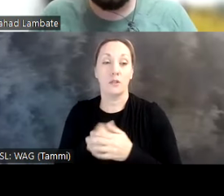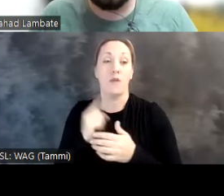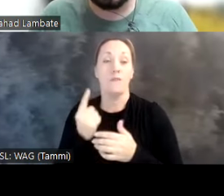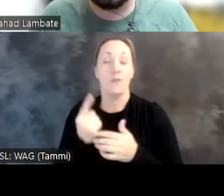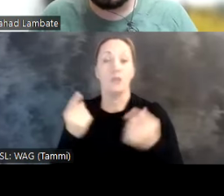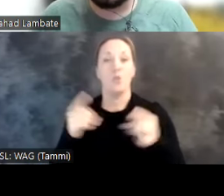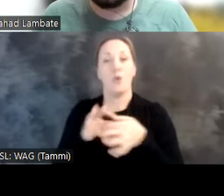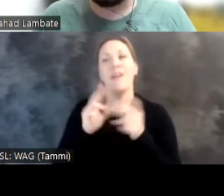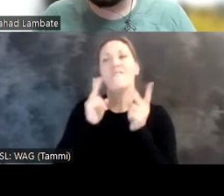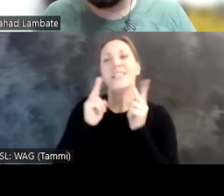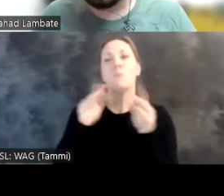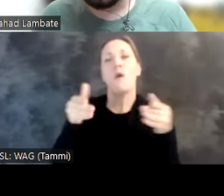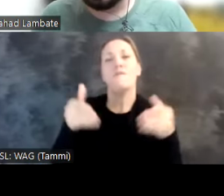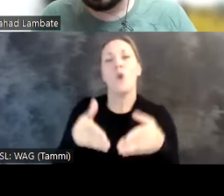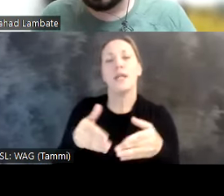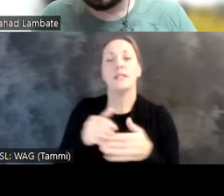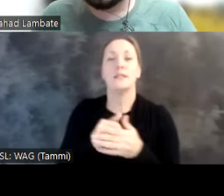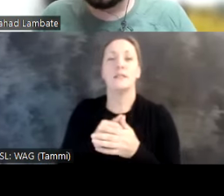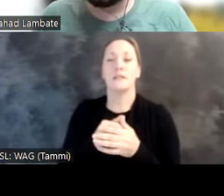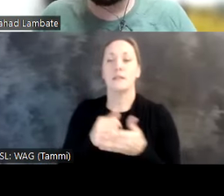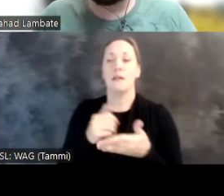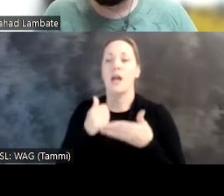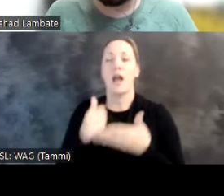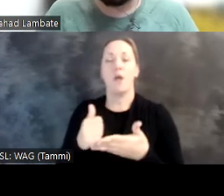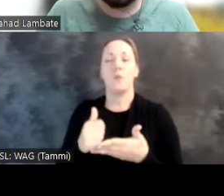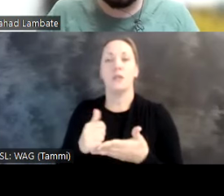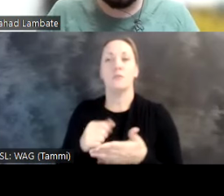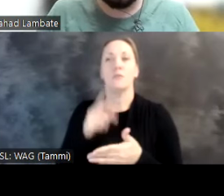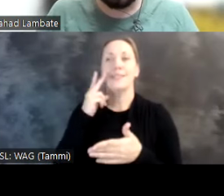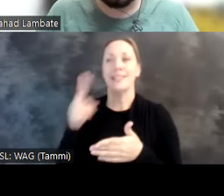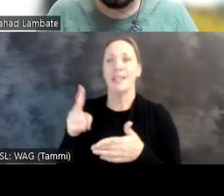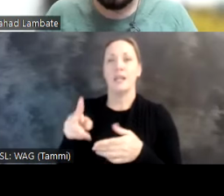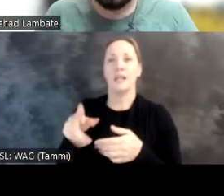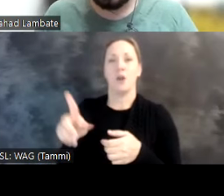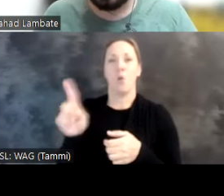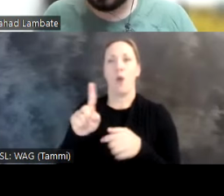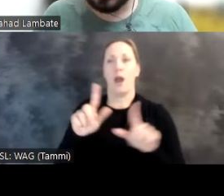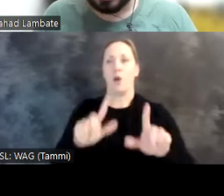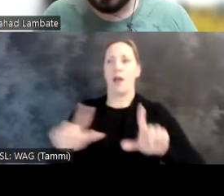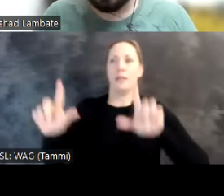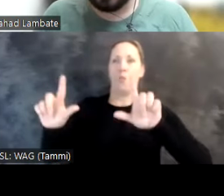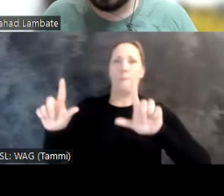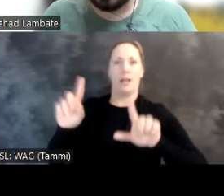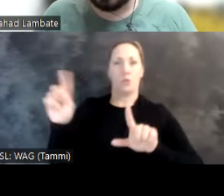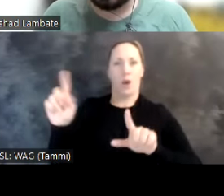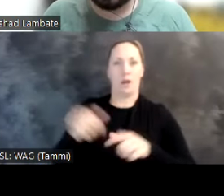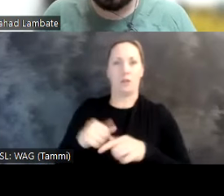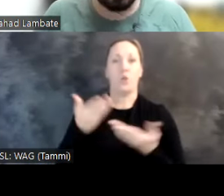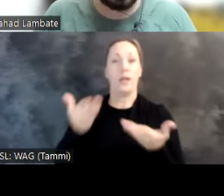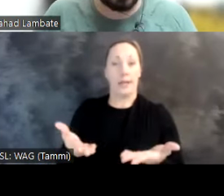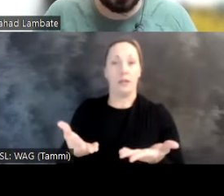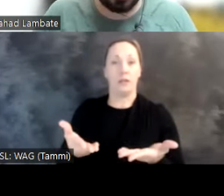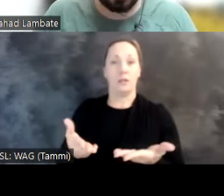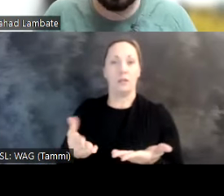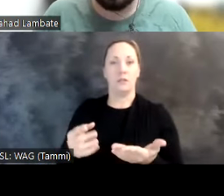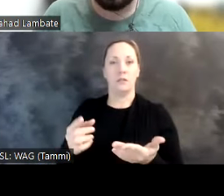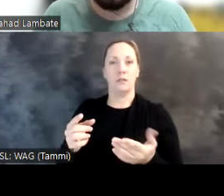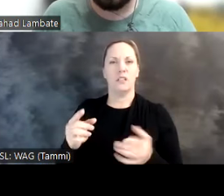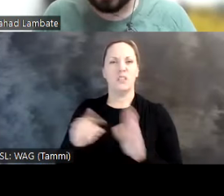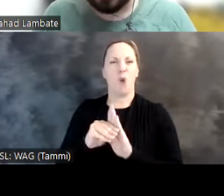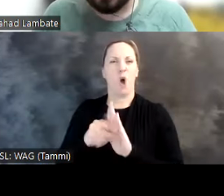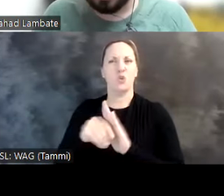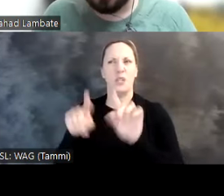visible focus, it helps users to indicate their current location on the web page. So here I have a small screenshot